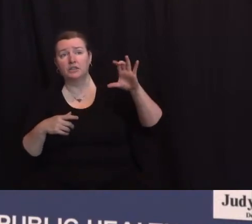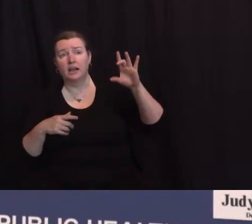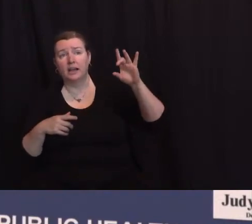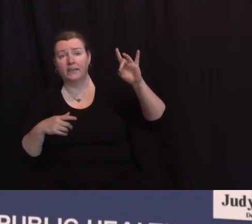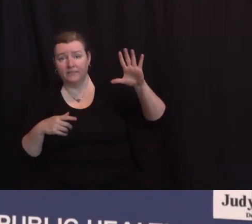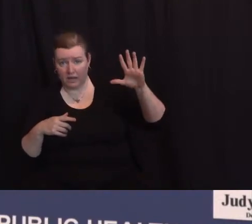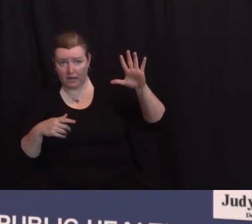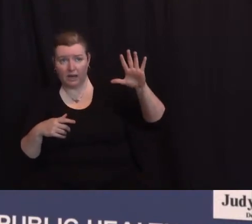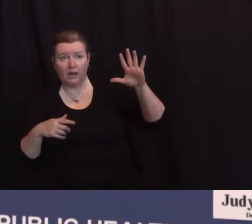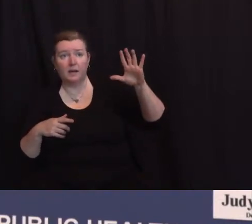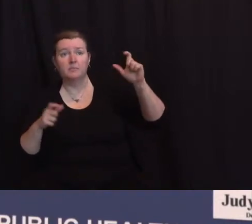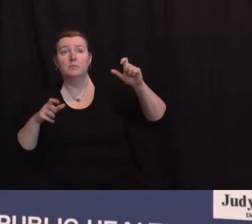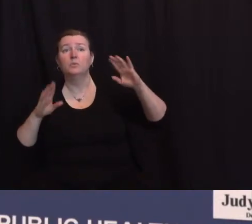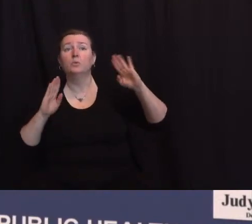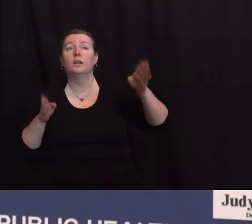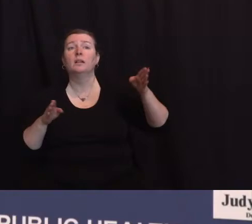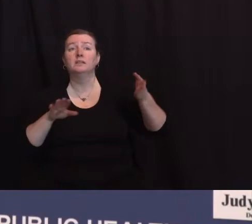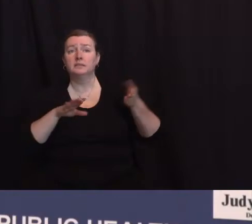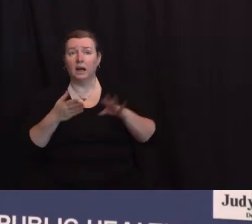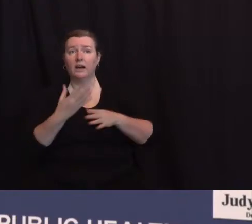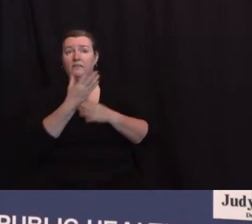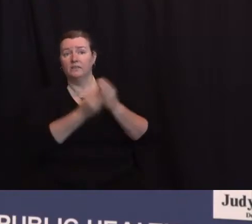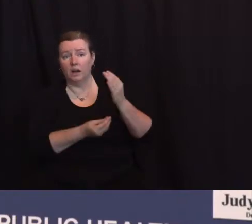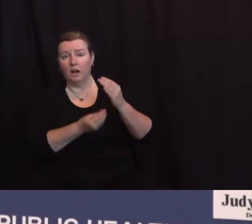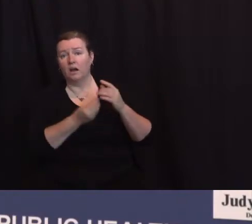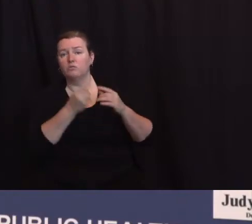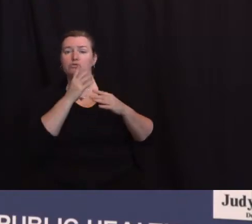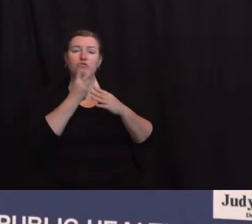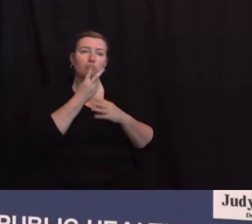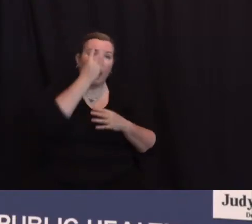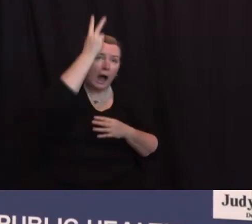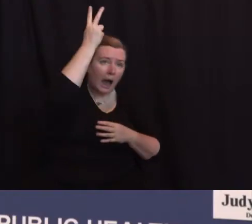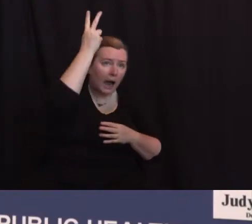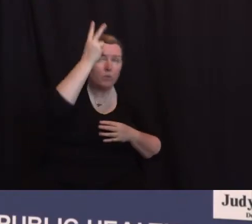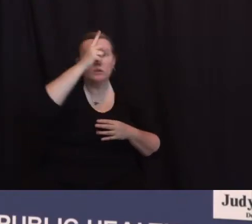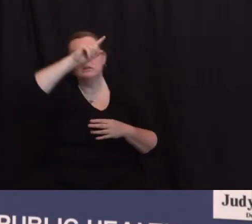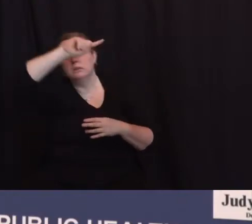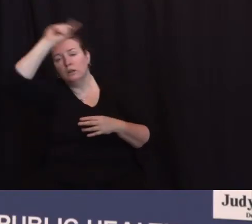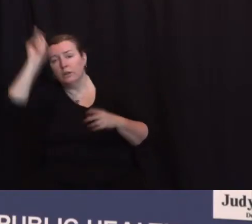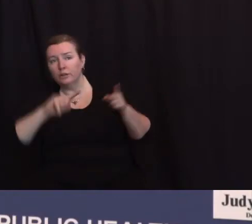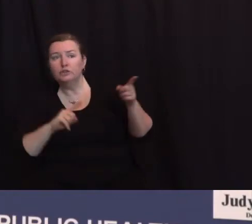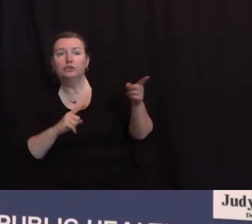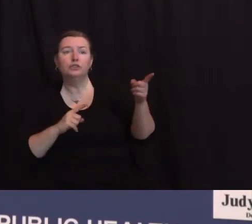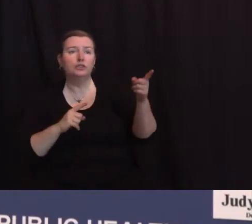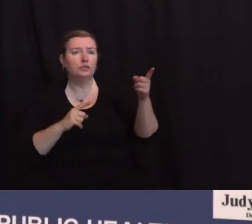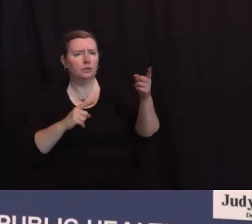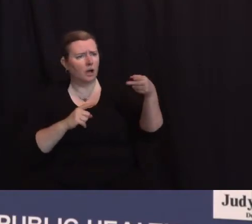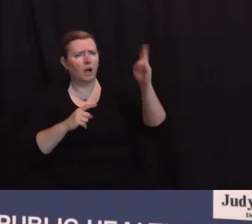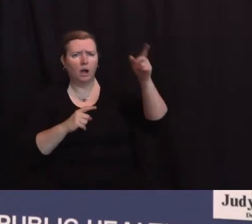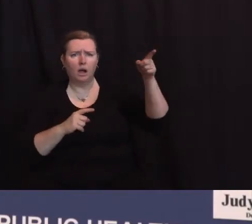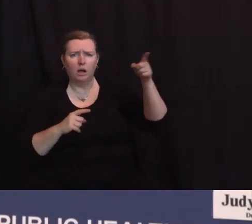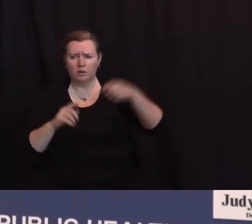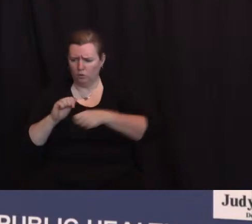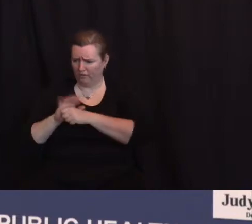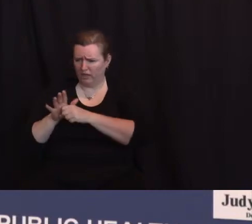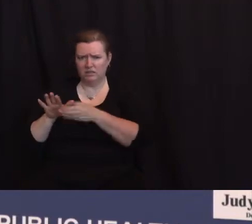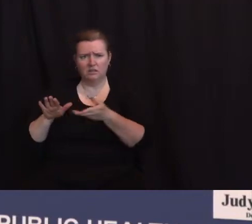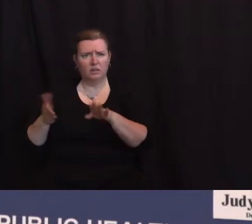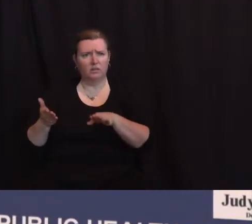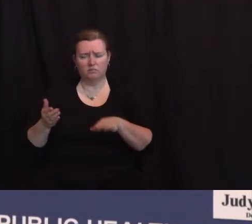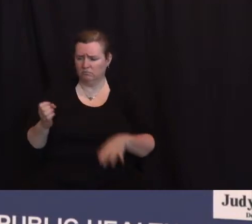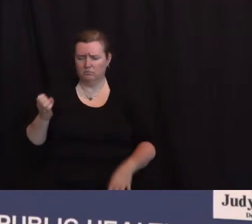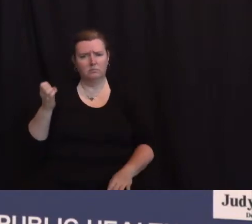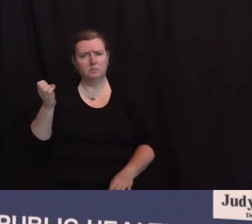be killed by lightning. So not directly comparing apples to apples, but just kind of putting the risk of dying from COVID is extremely